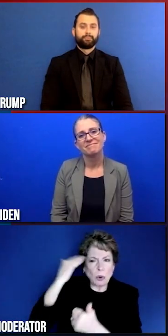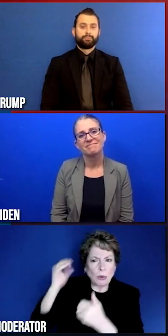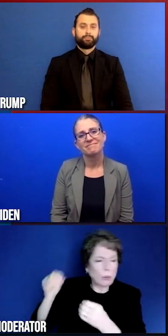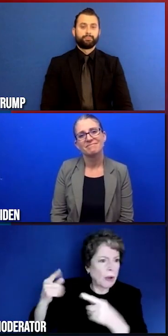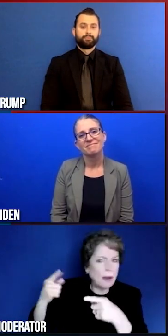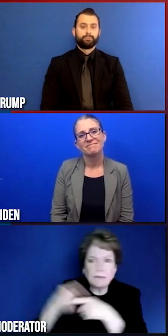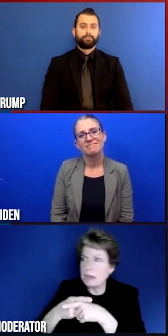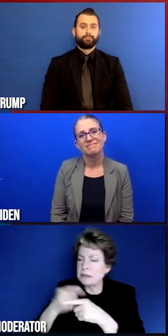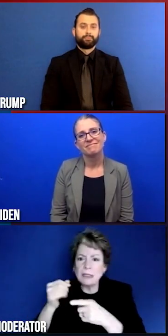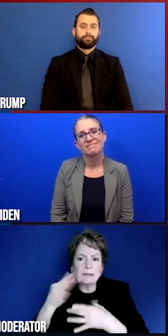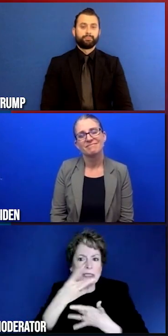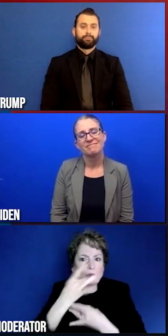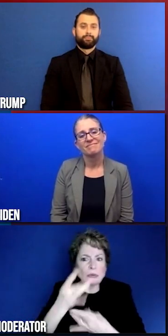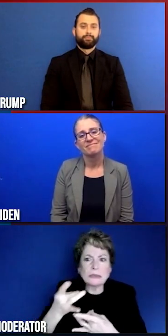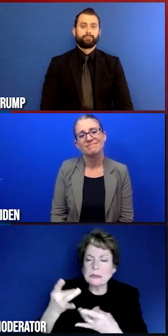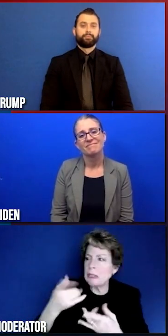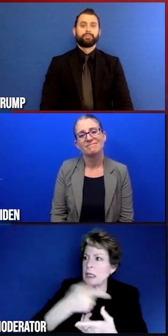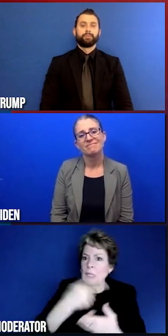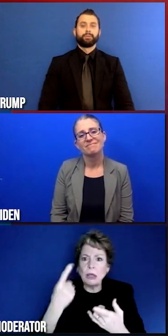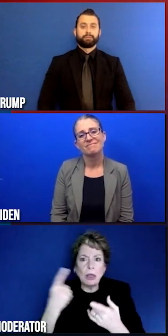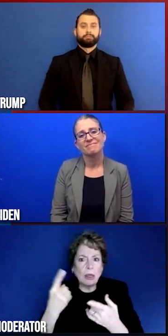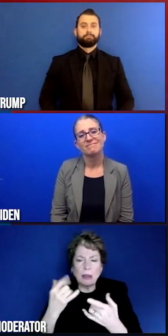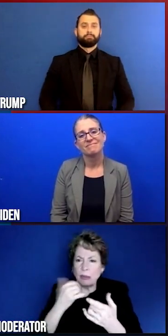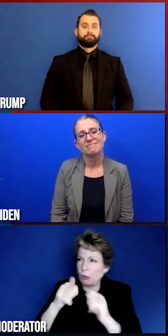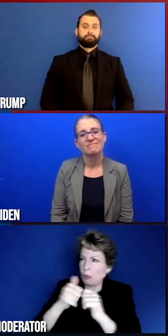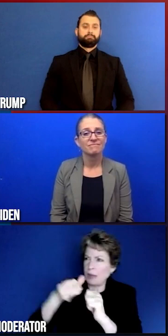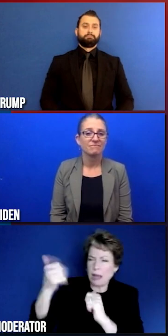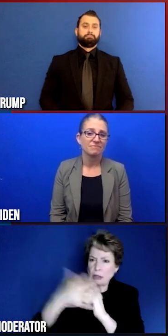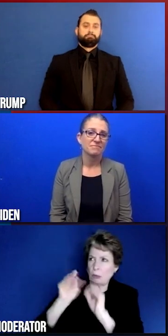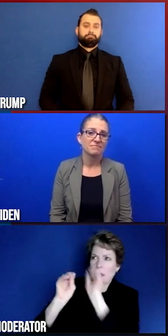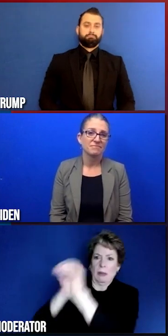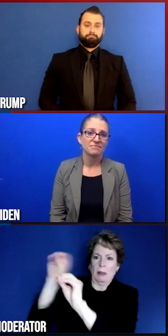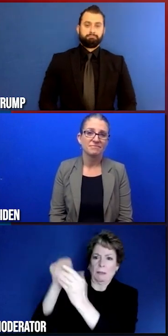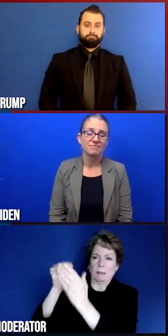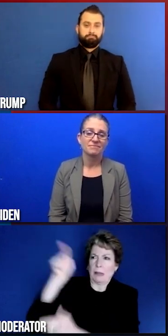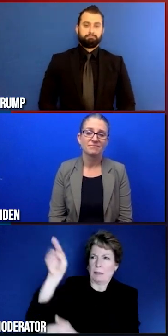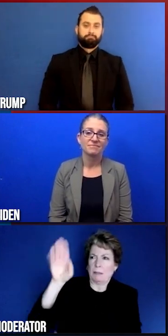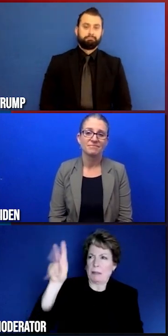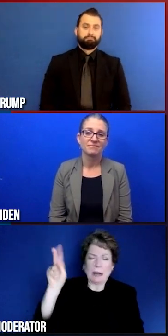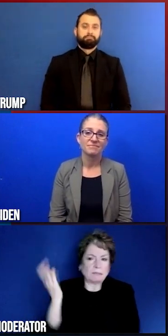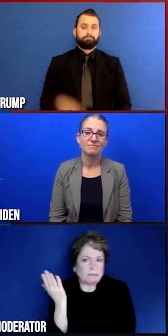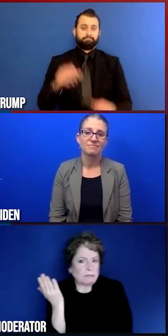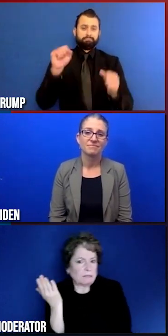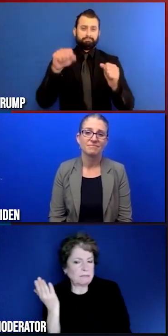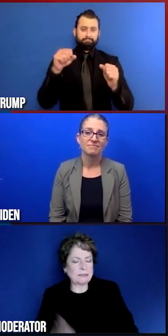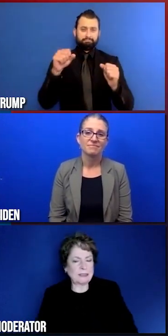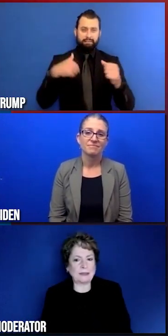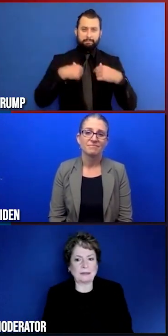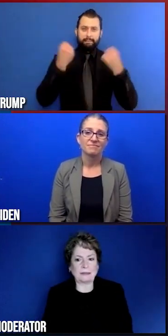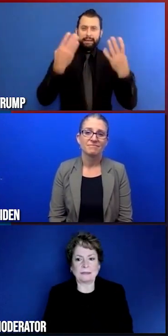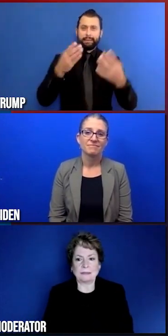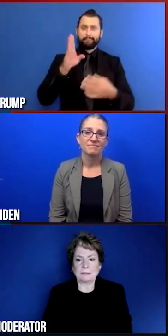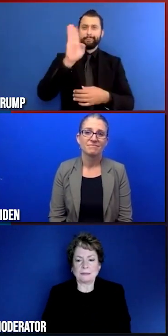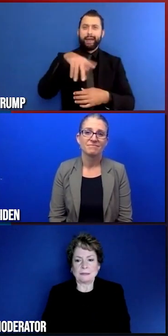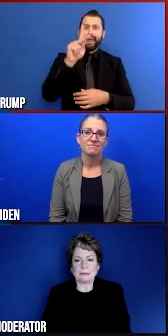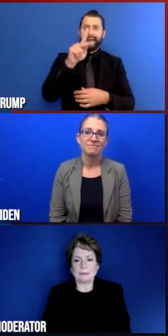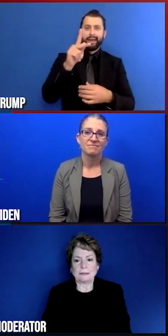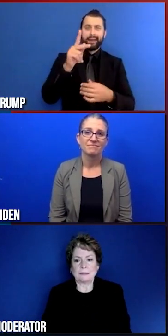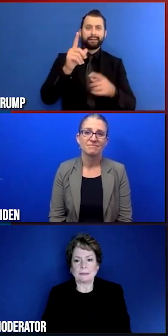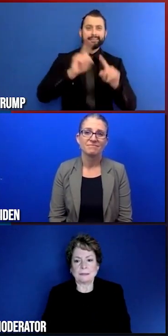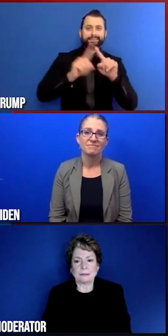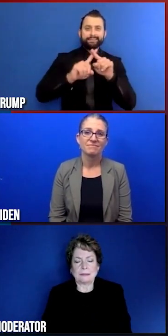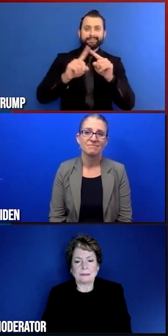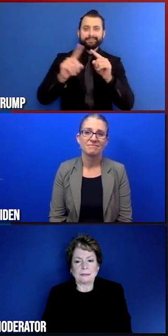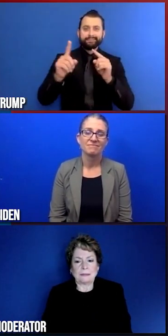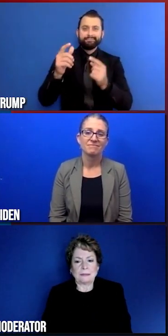they're all over the place. I mean, I was a businessman doing business. The bank account you're referring to, which is everybody knows about it, it's